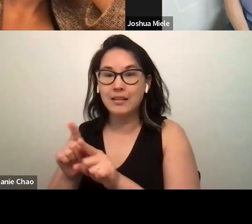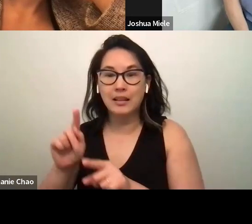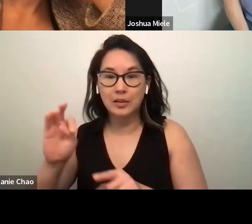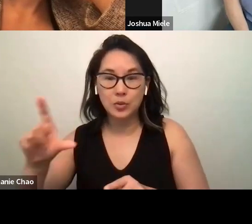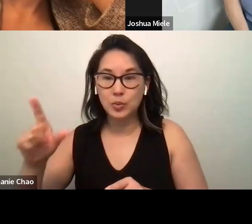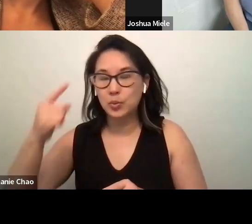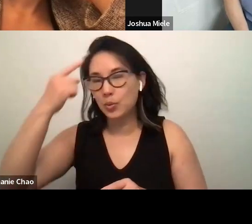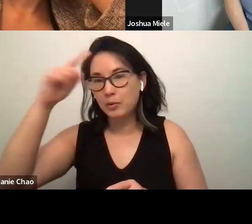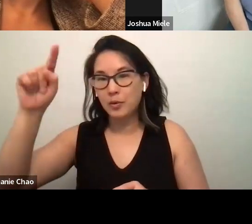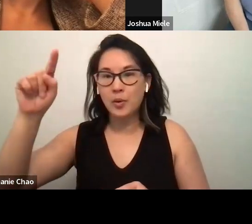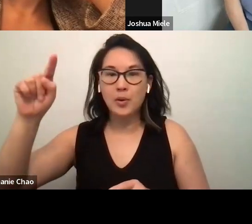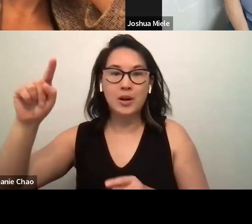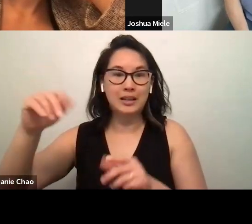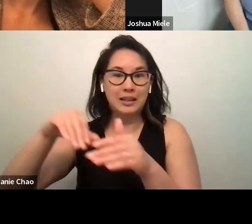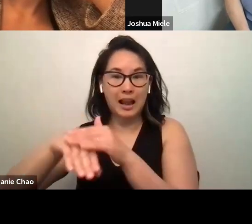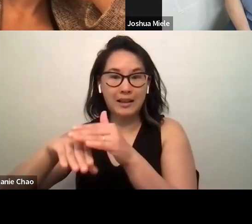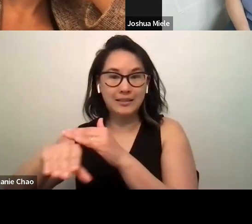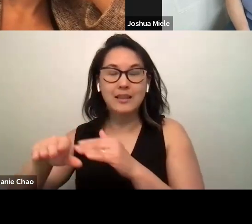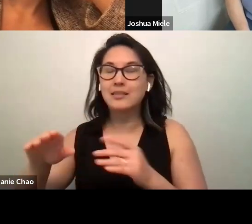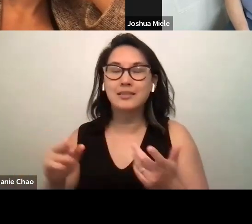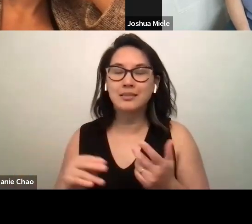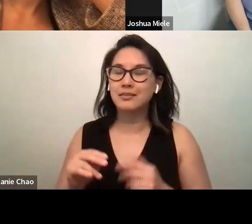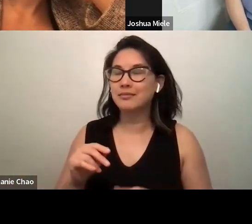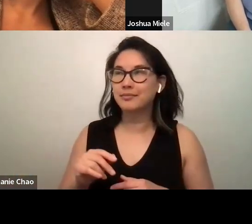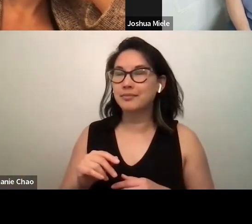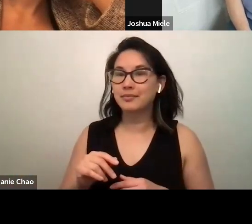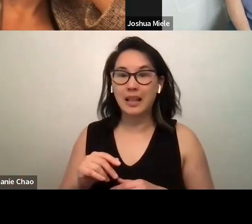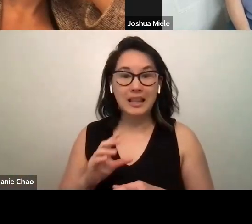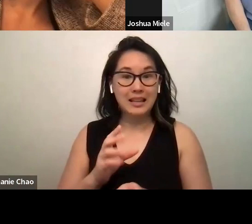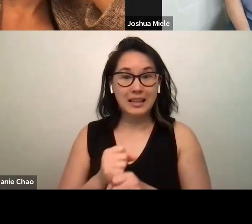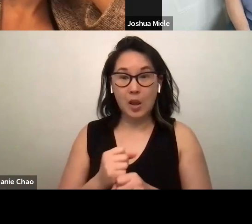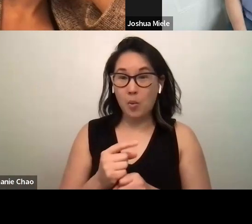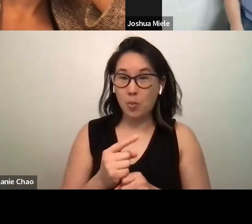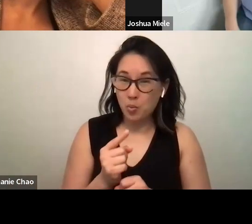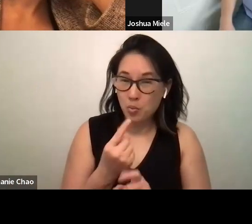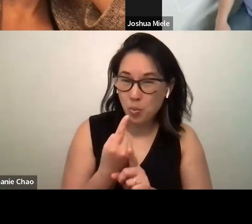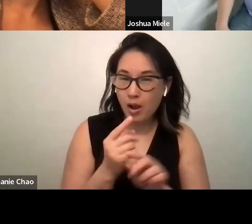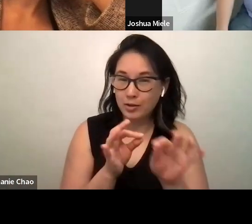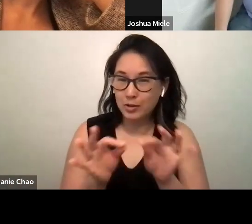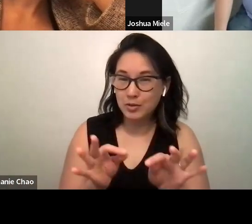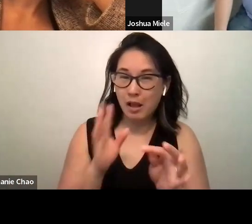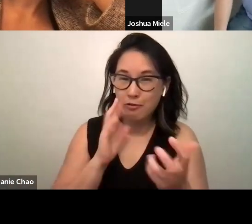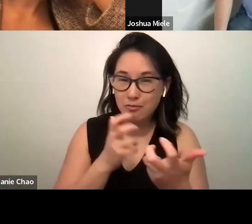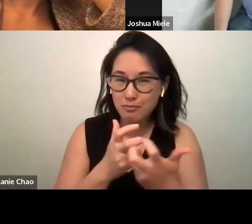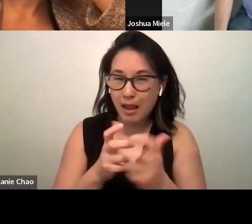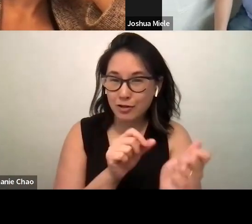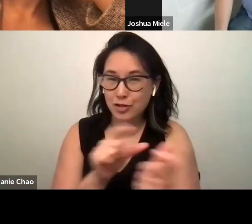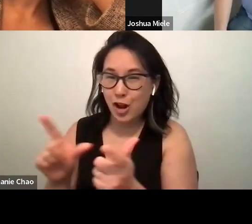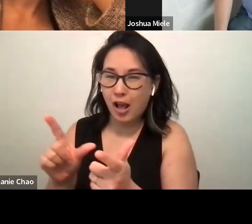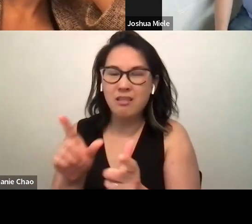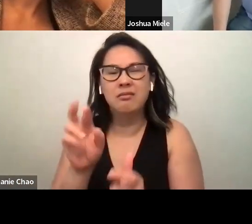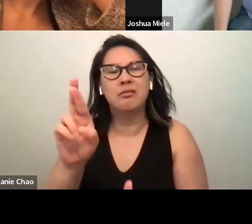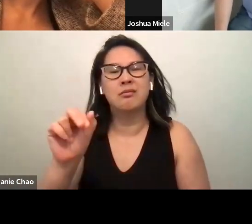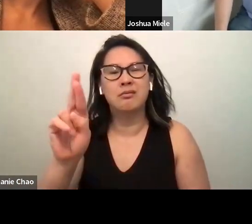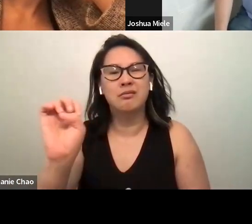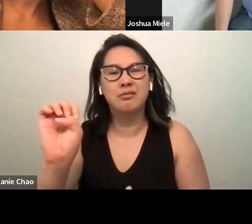for access is that it's rare to get a single description that's going to work for everybody. When I